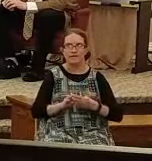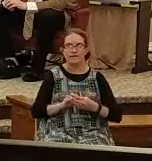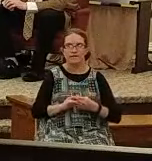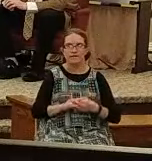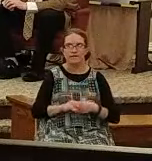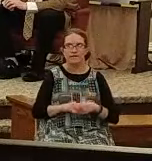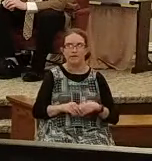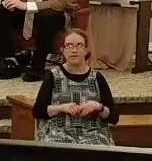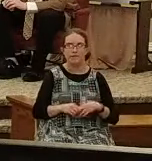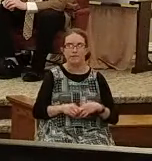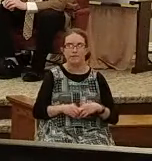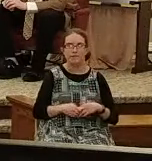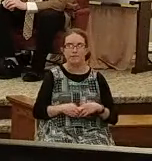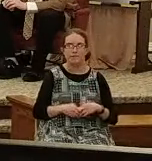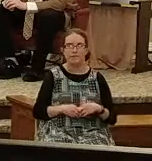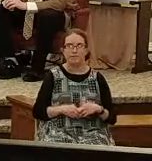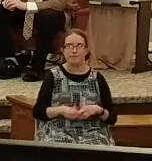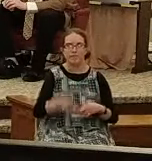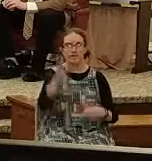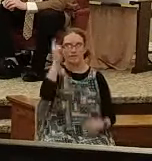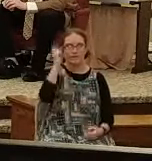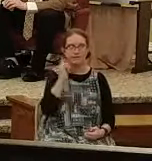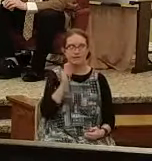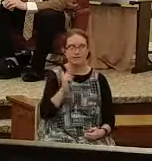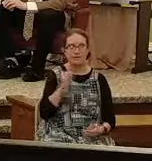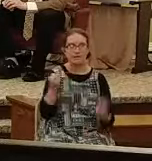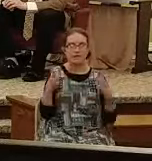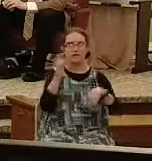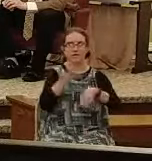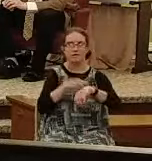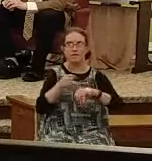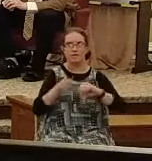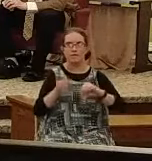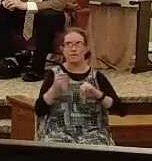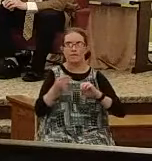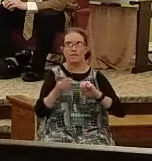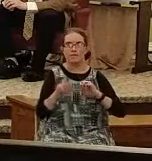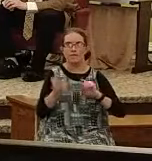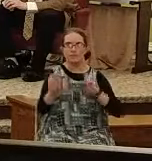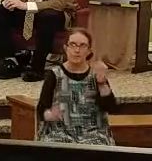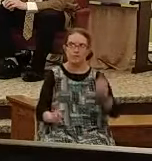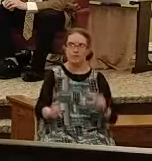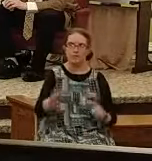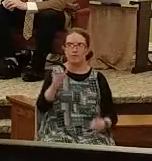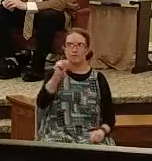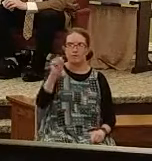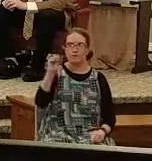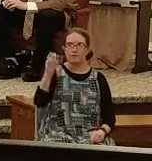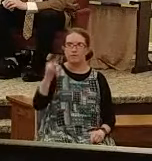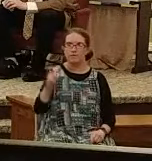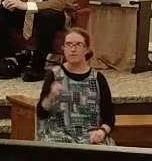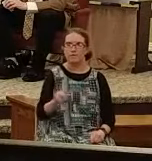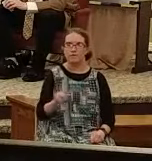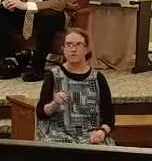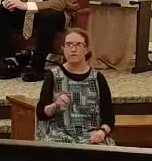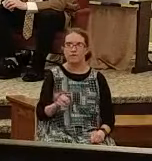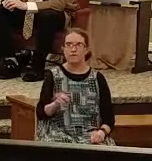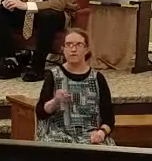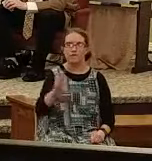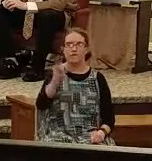Cong. Amen. Because many times the villagers were innocent, just normal citizens, but the